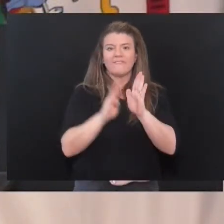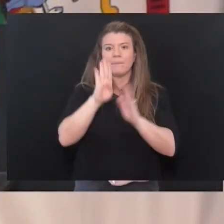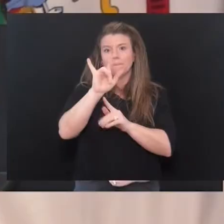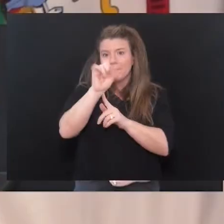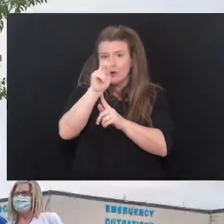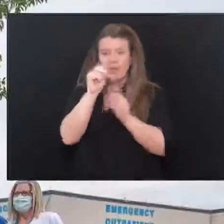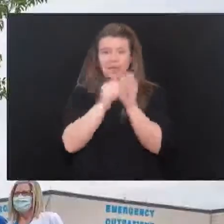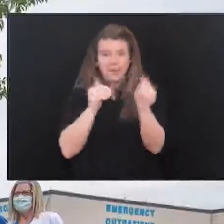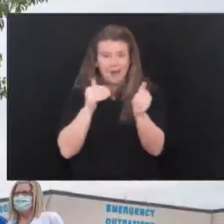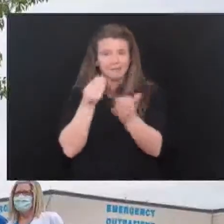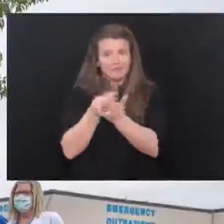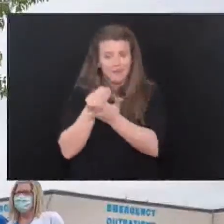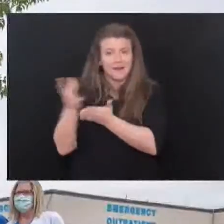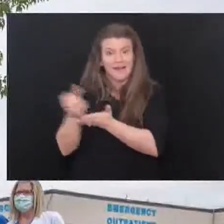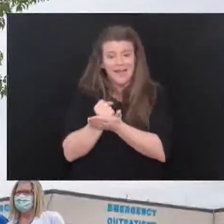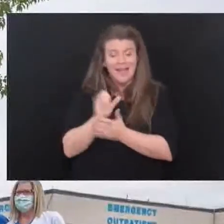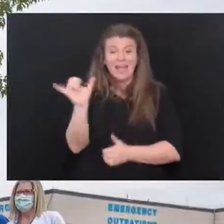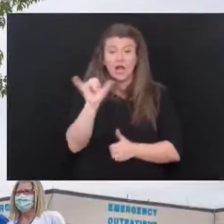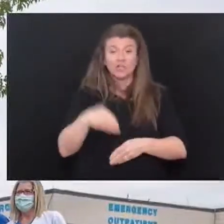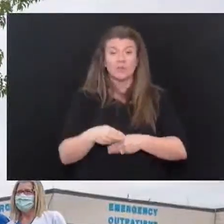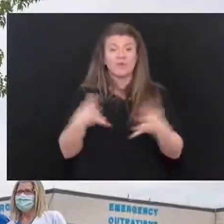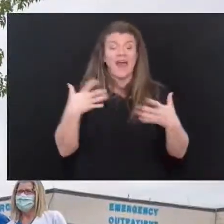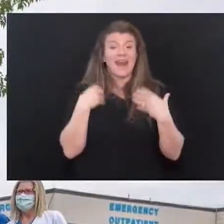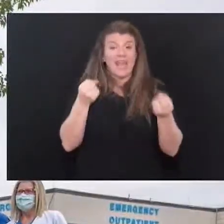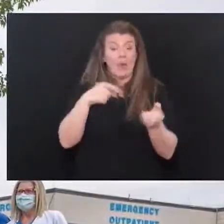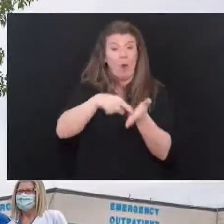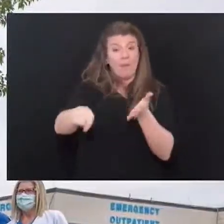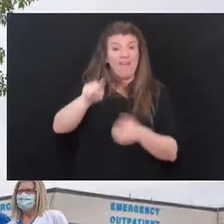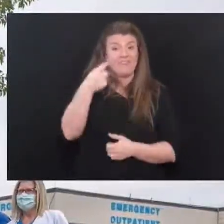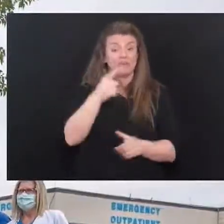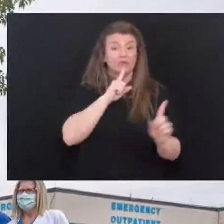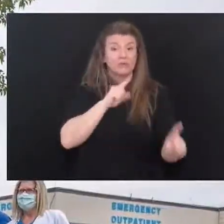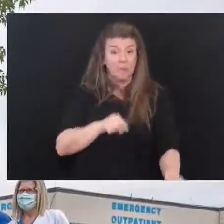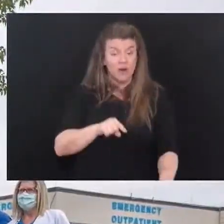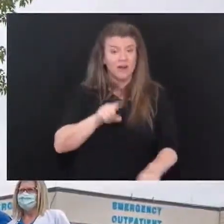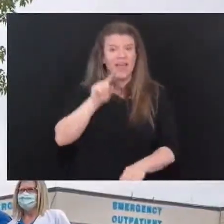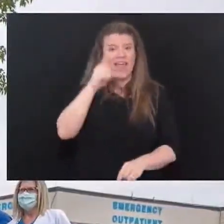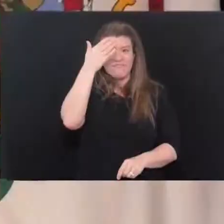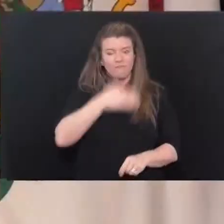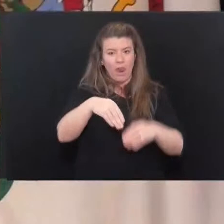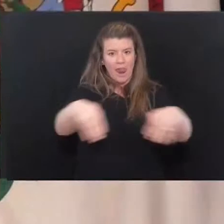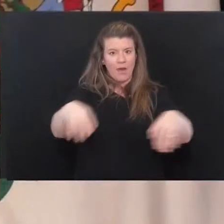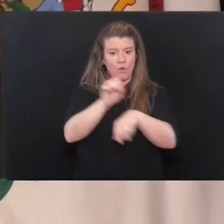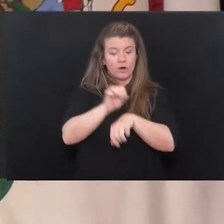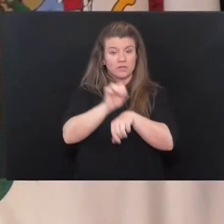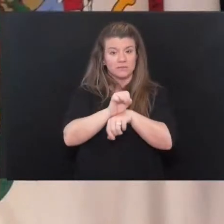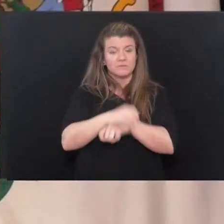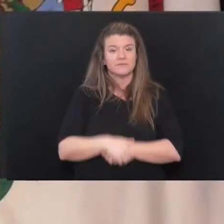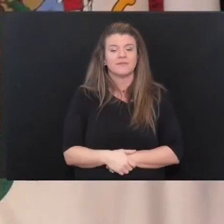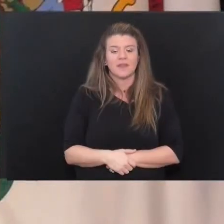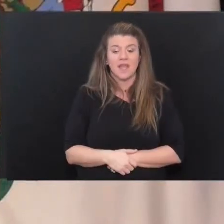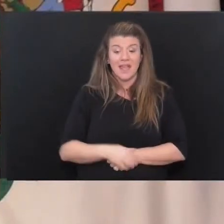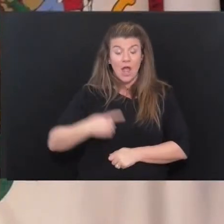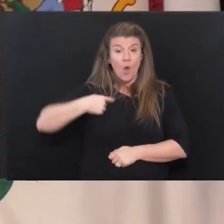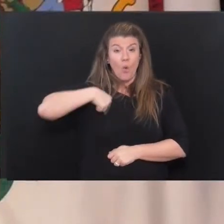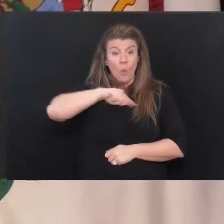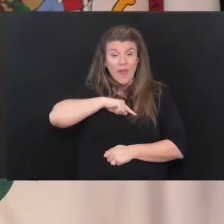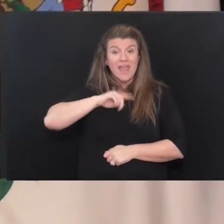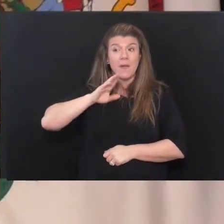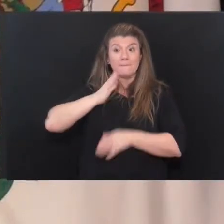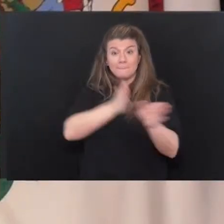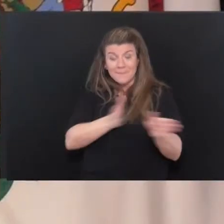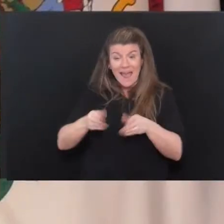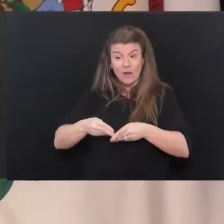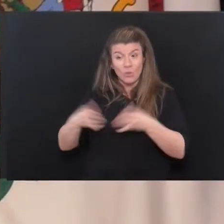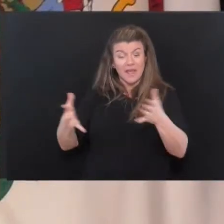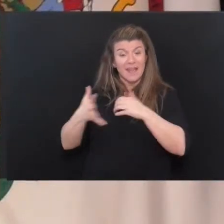CARES Act funding. He also provided hero pay to first responders and frontline workers. We're going to give the counties